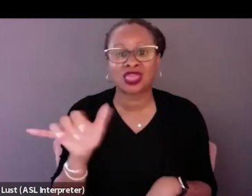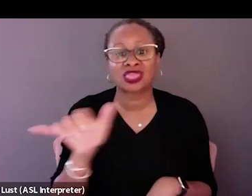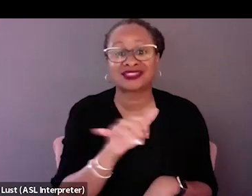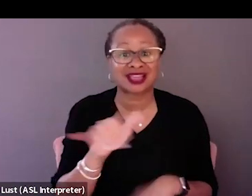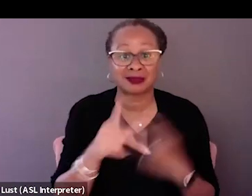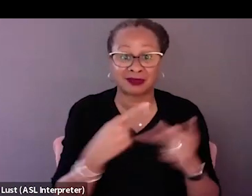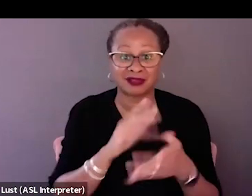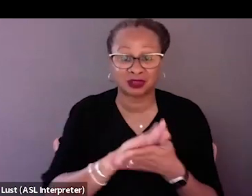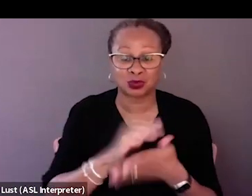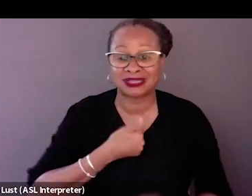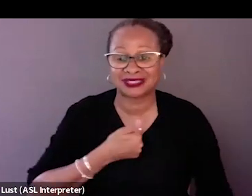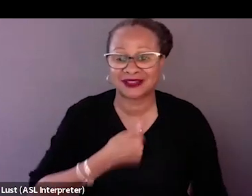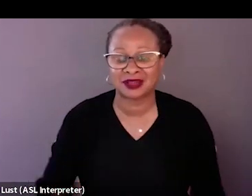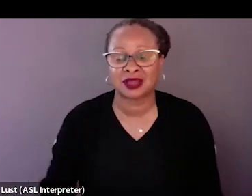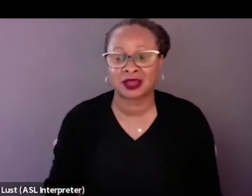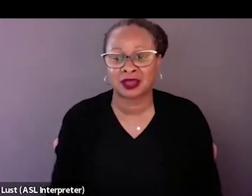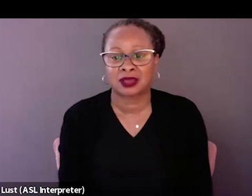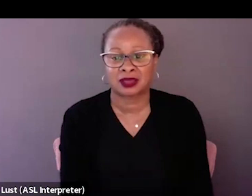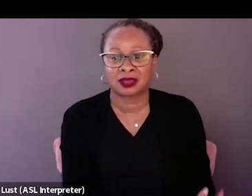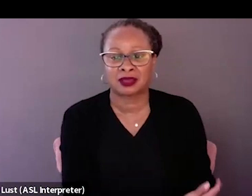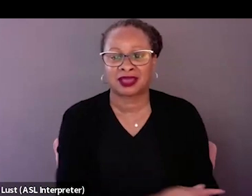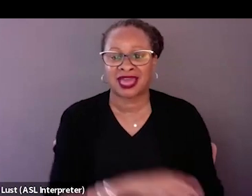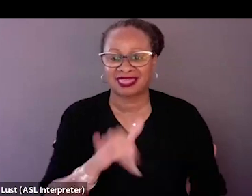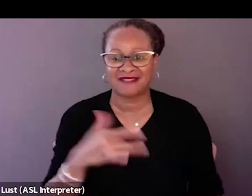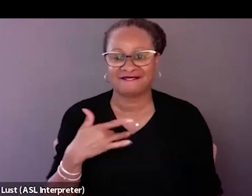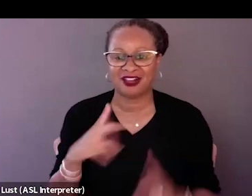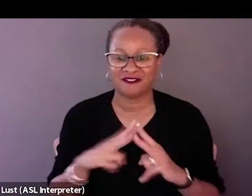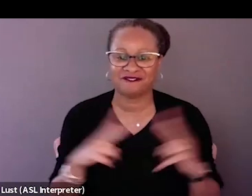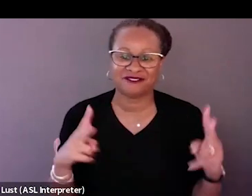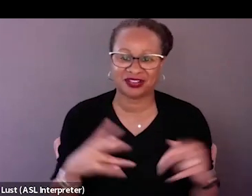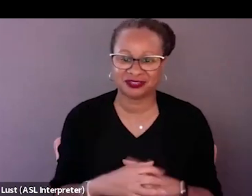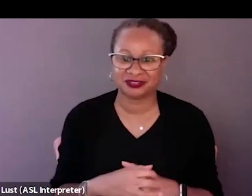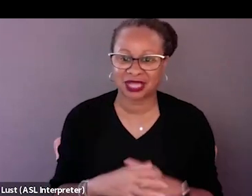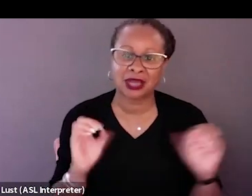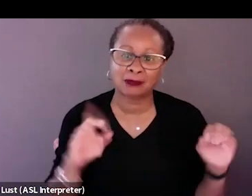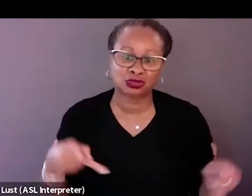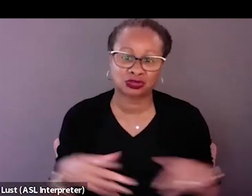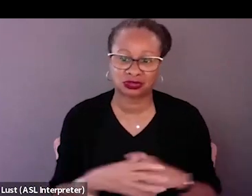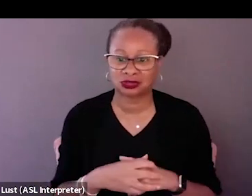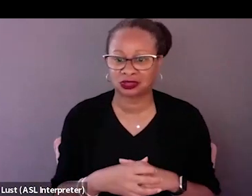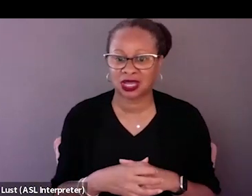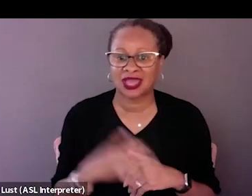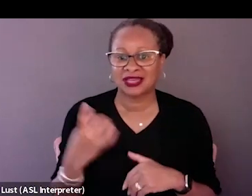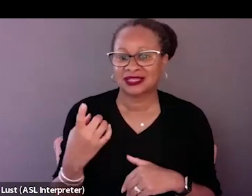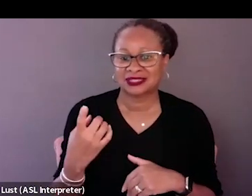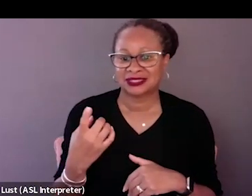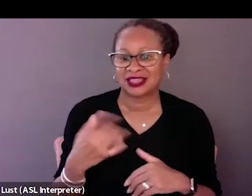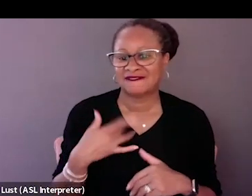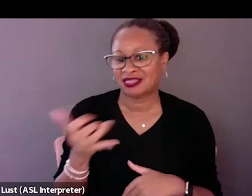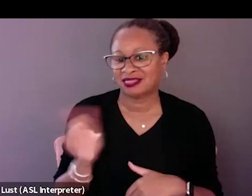schools. And so that felt very, like that felt like an opportunity, right? That felt like something that and I